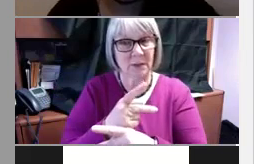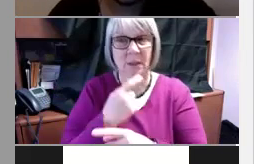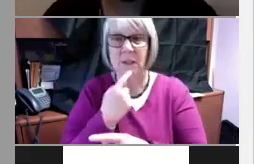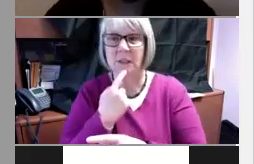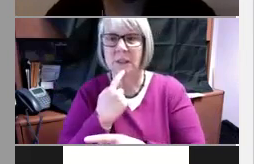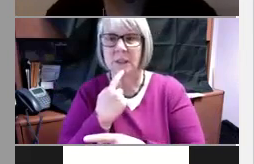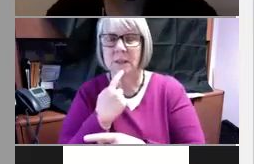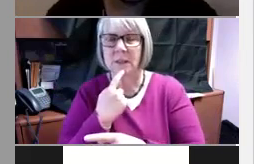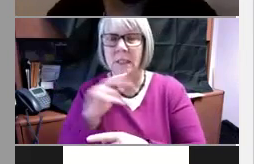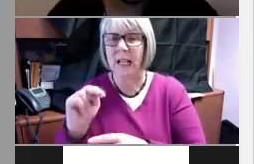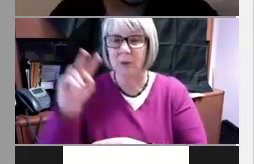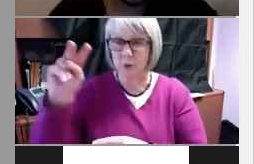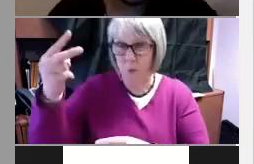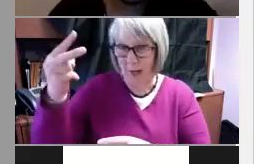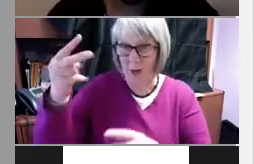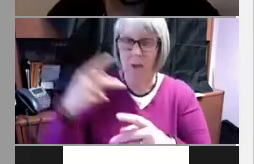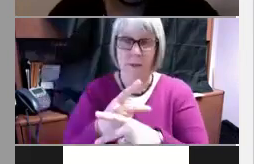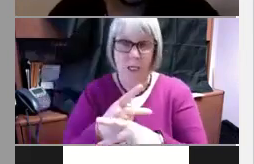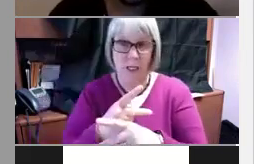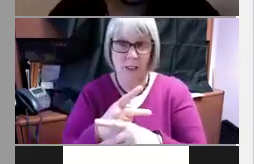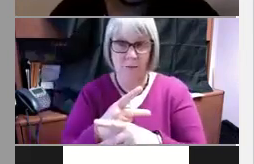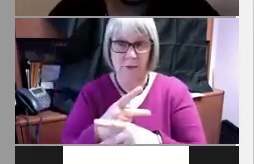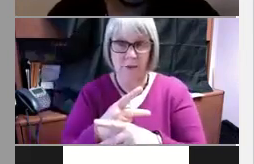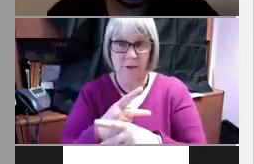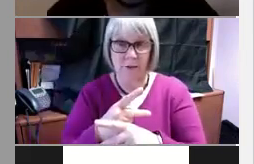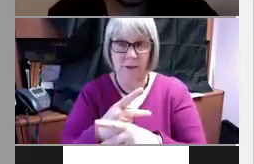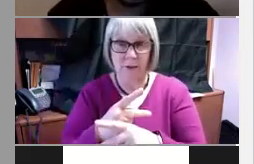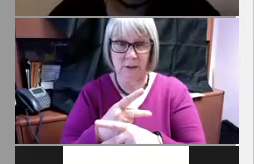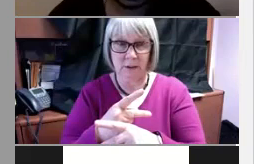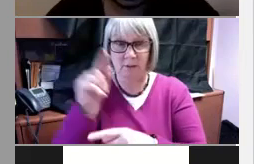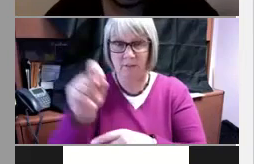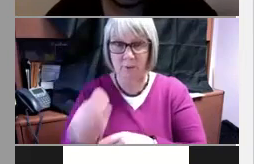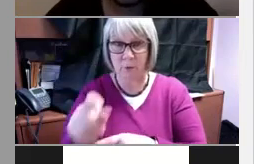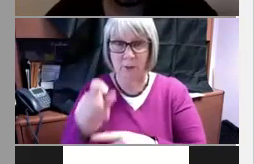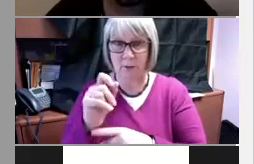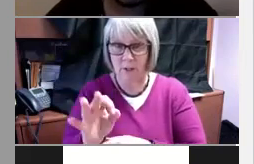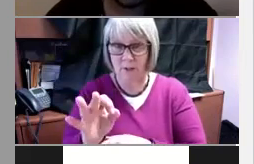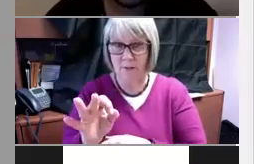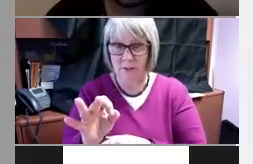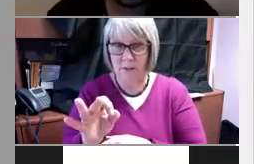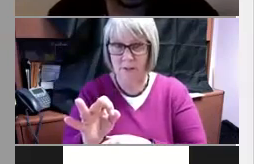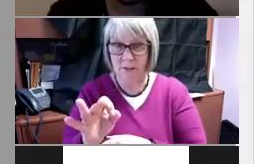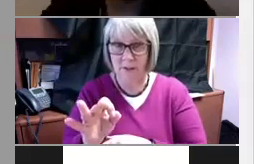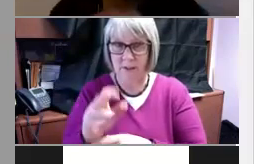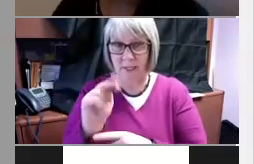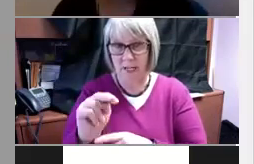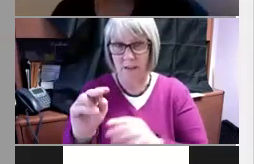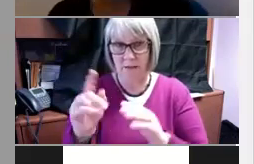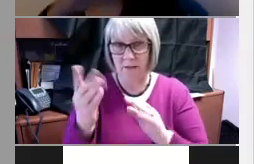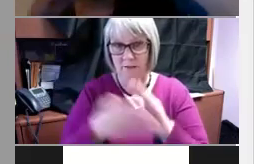is n squared times factorial of n by